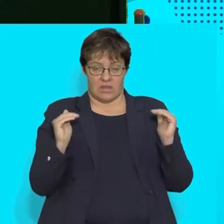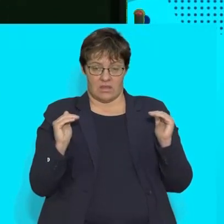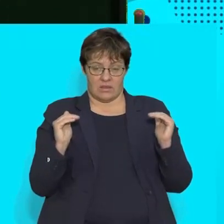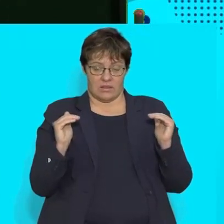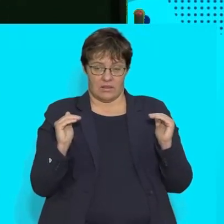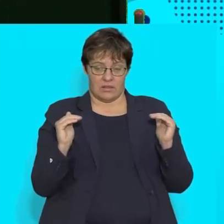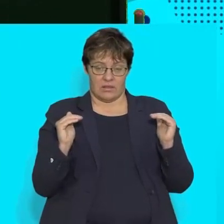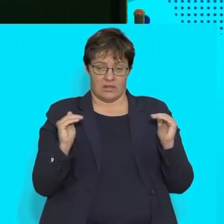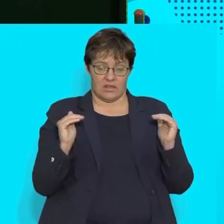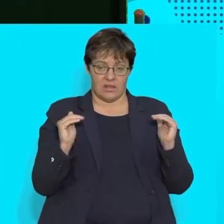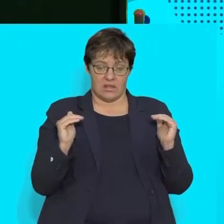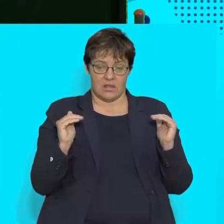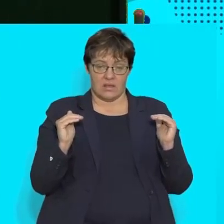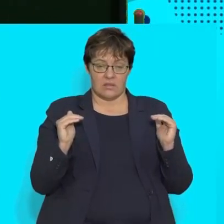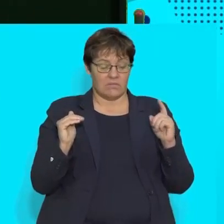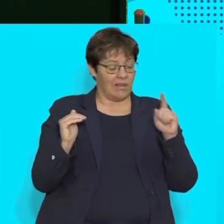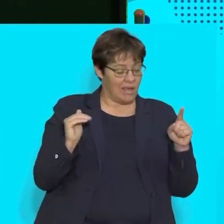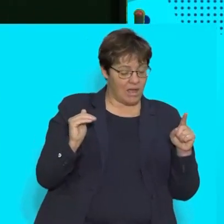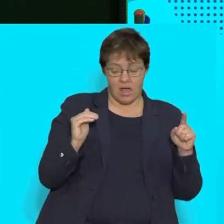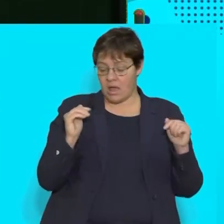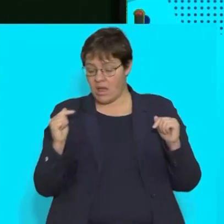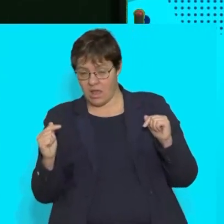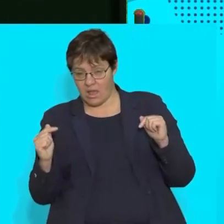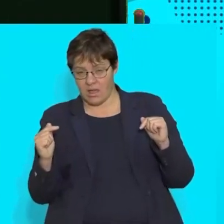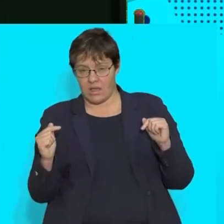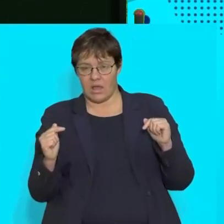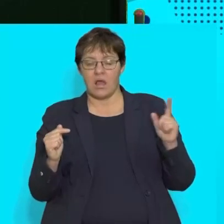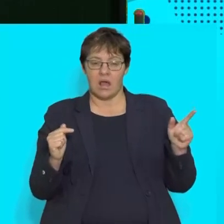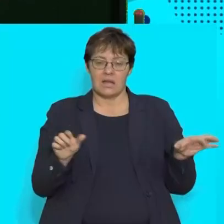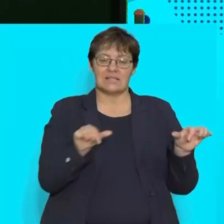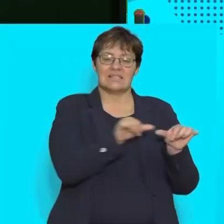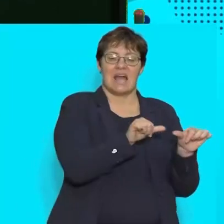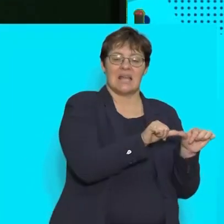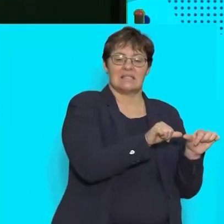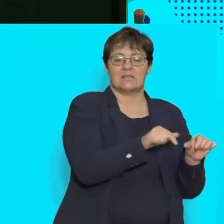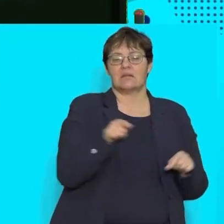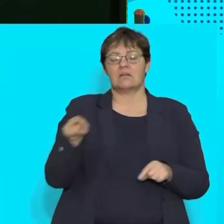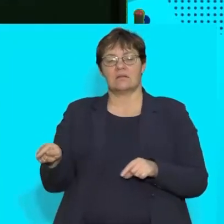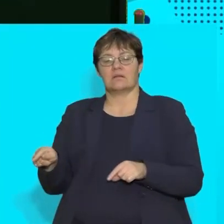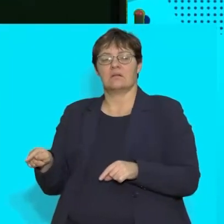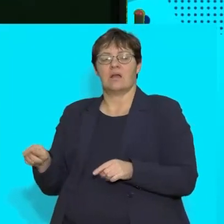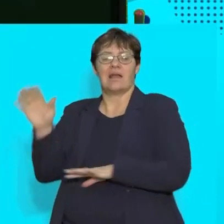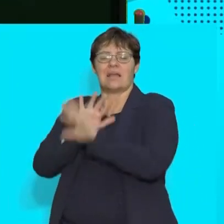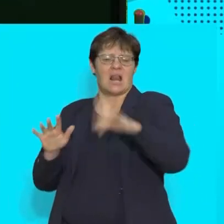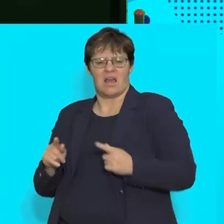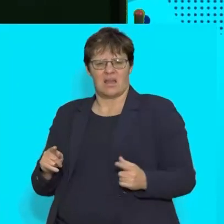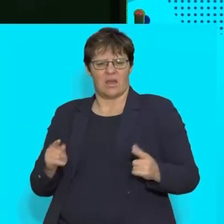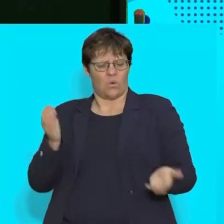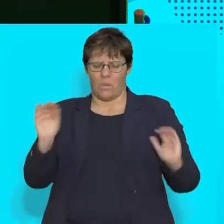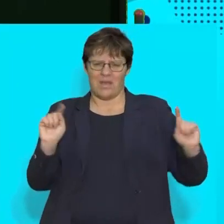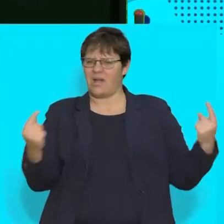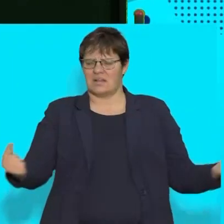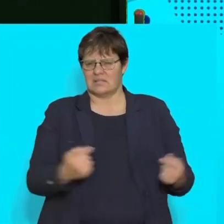other. When comparing two objects, you cannot compare the size of an object to the color of an